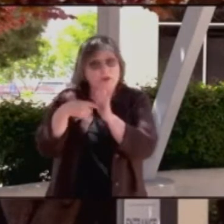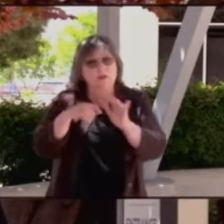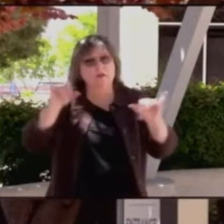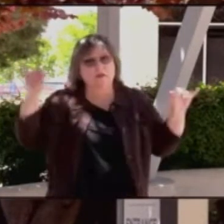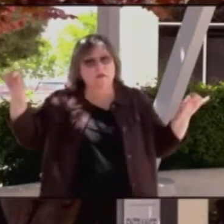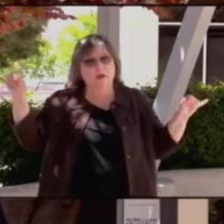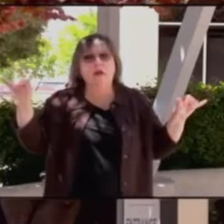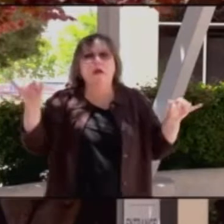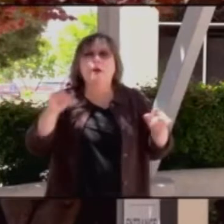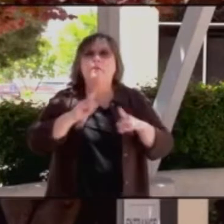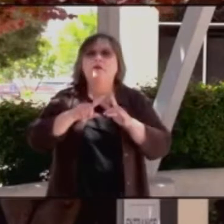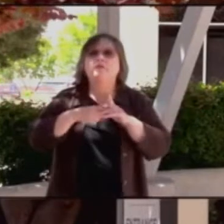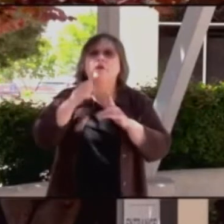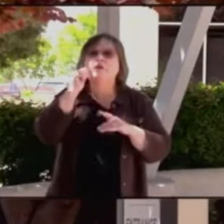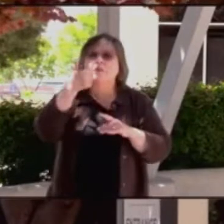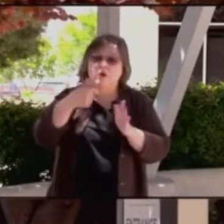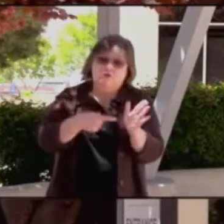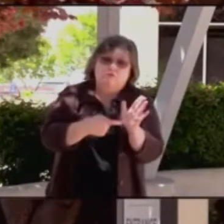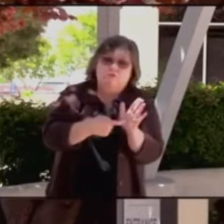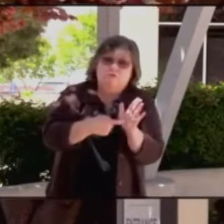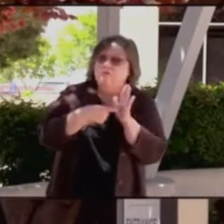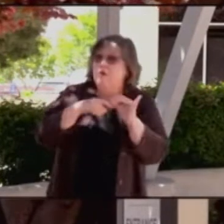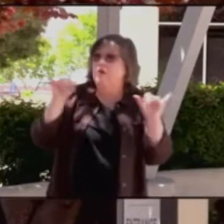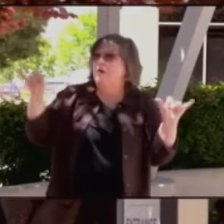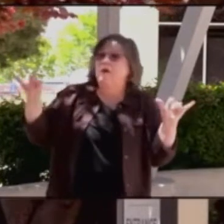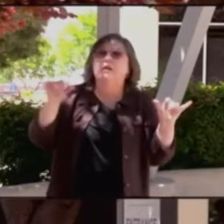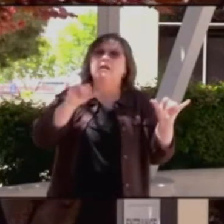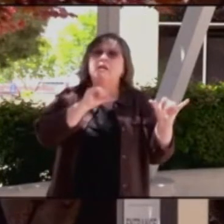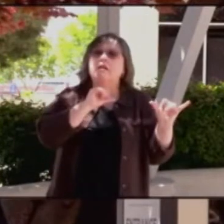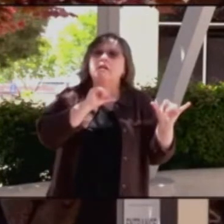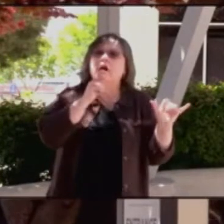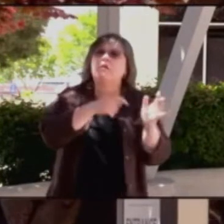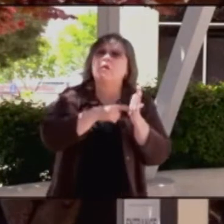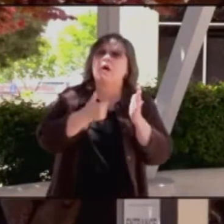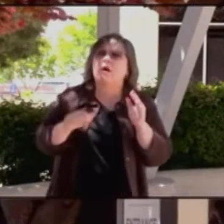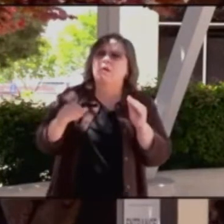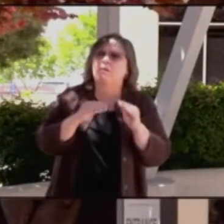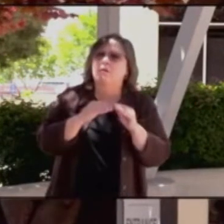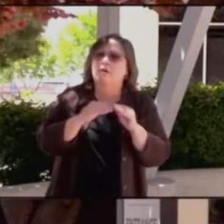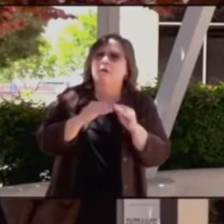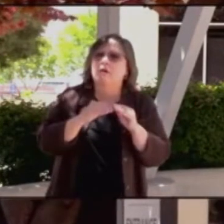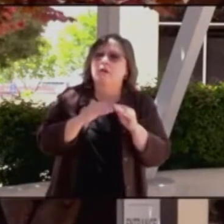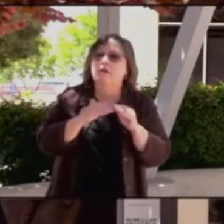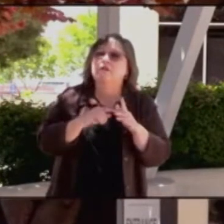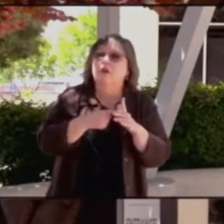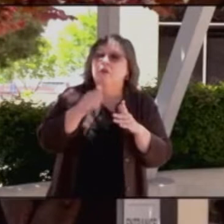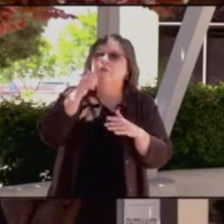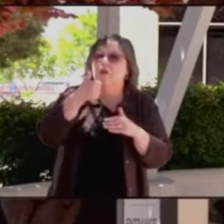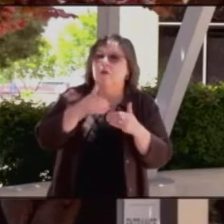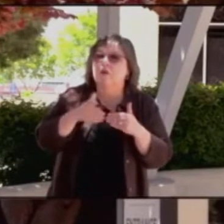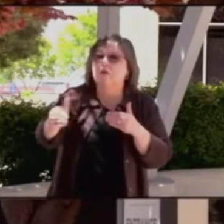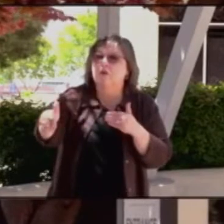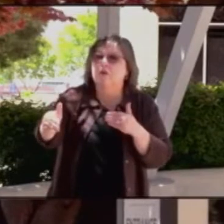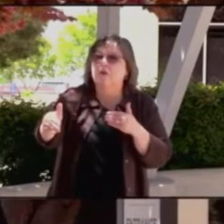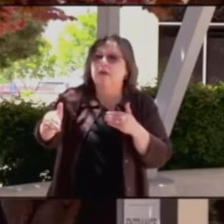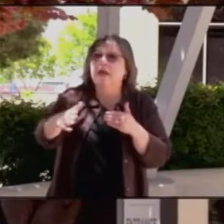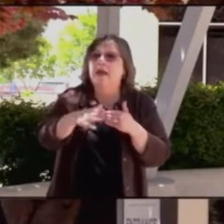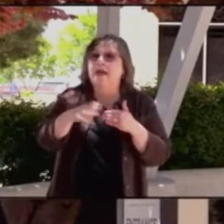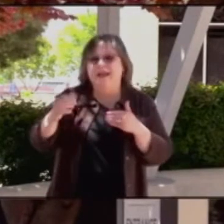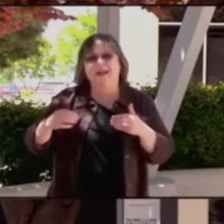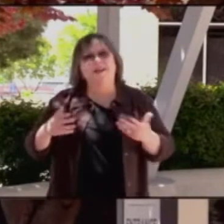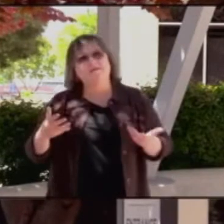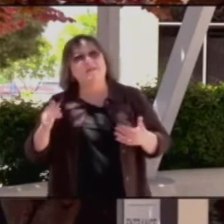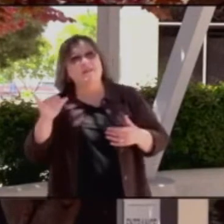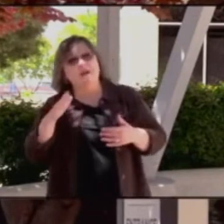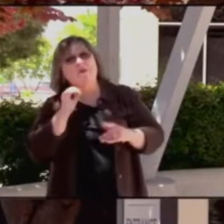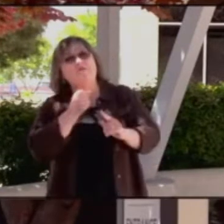maximize remote work or telework. And as a practical matter, that will probably have the most significant effect in